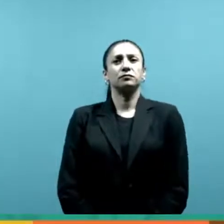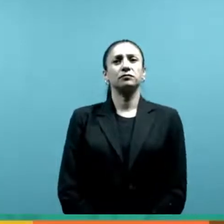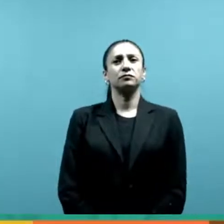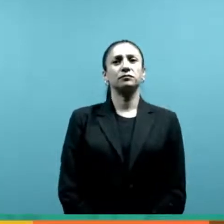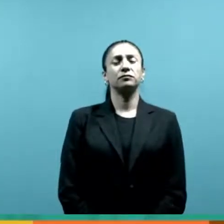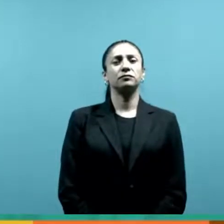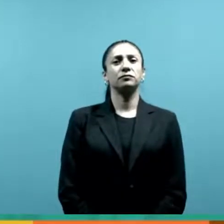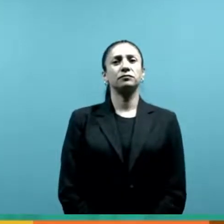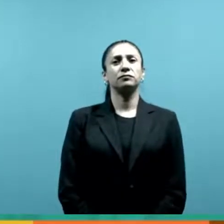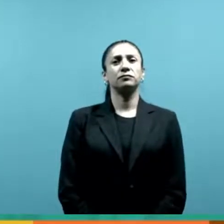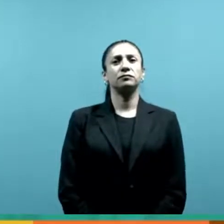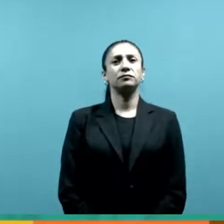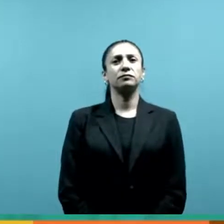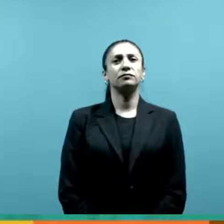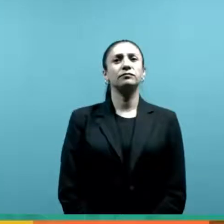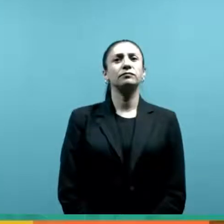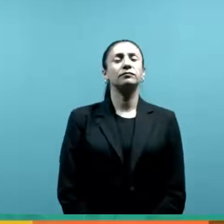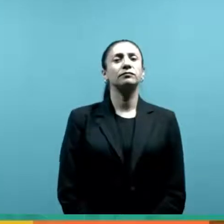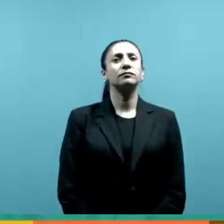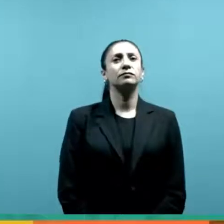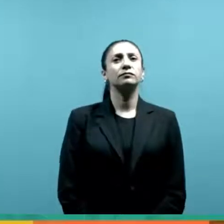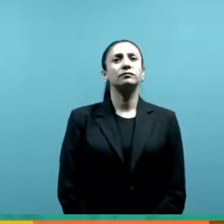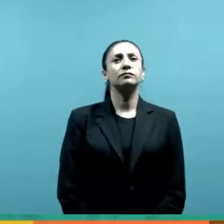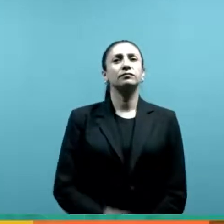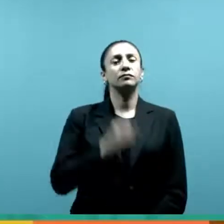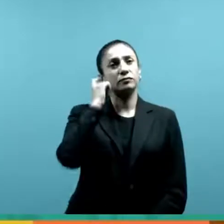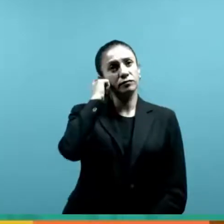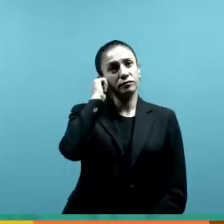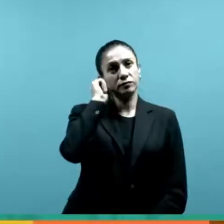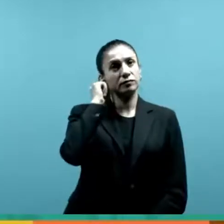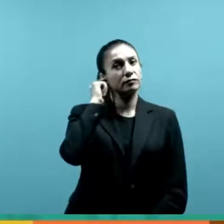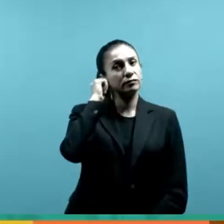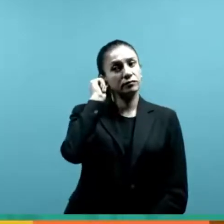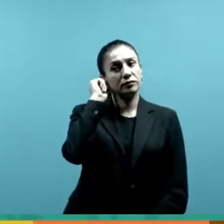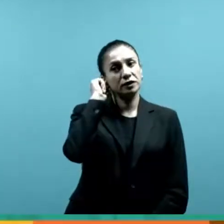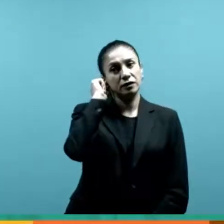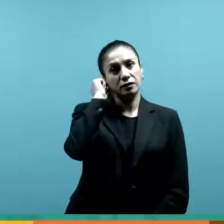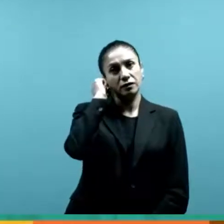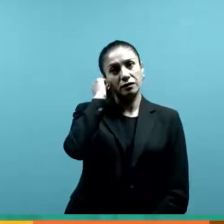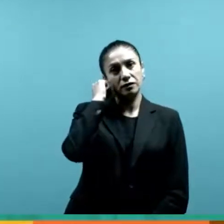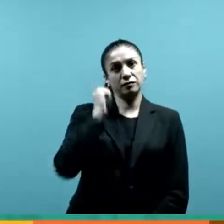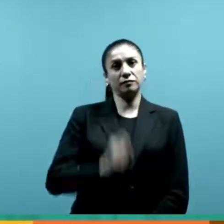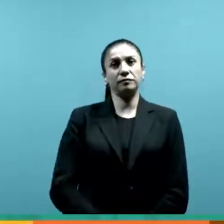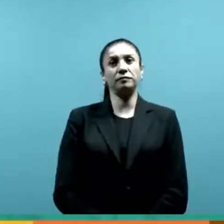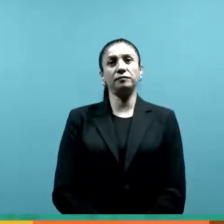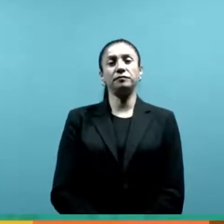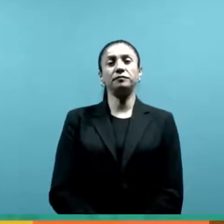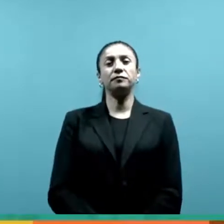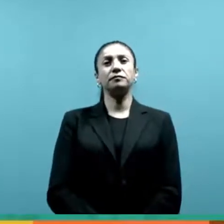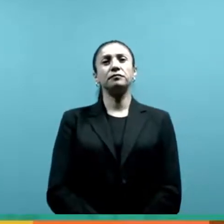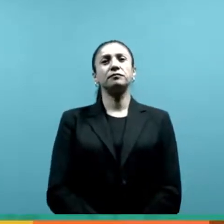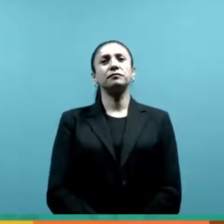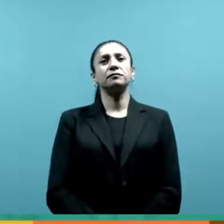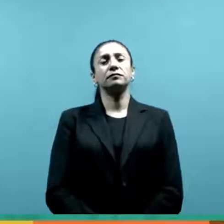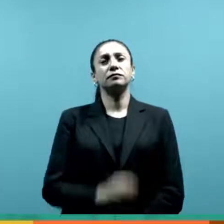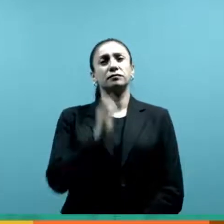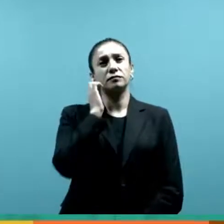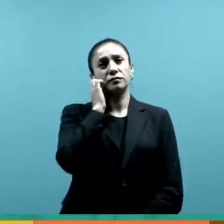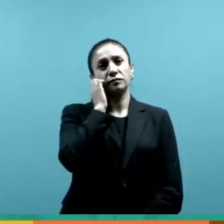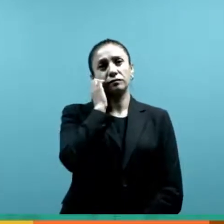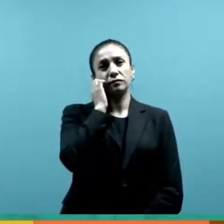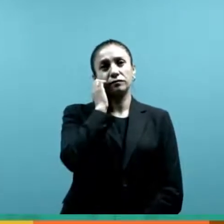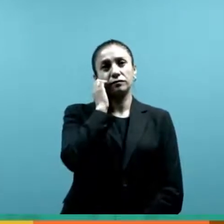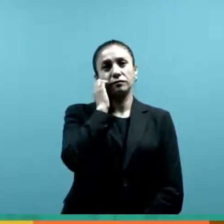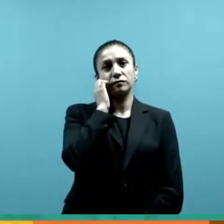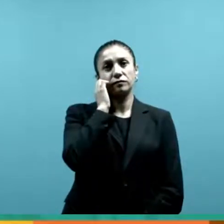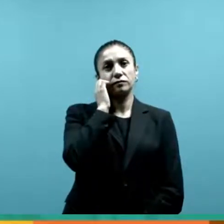of some document or an object so that the original stays with the family. Sometimes the family says that they will give